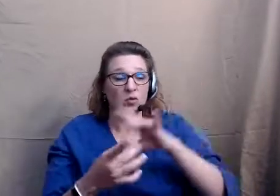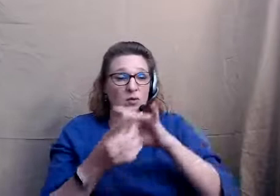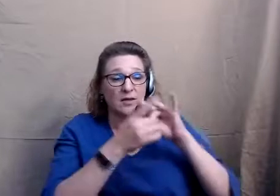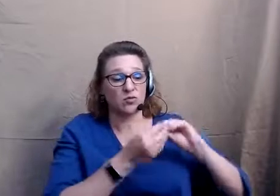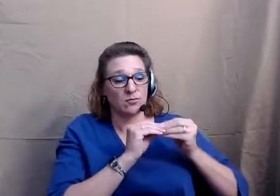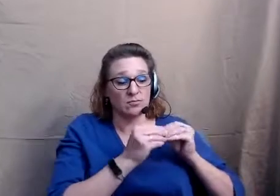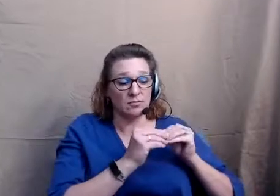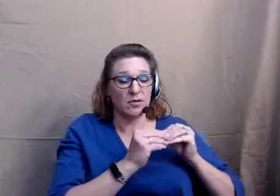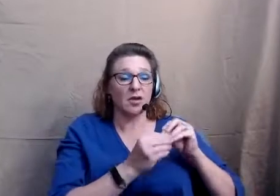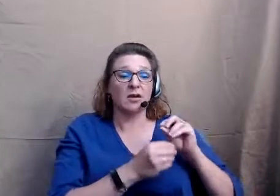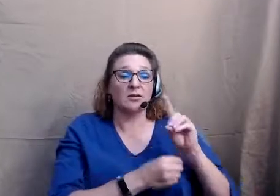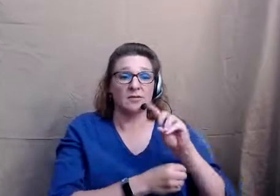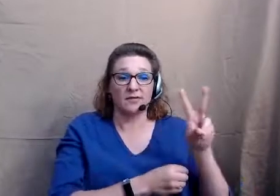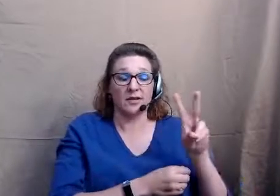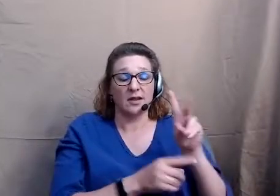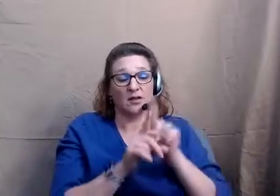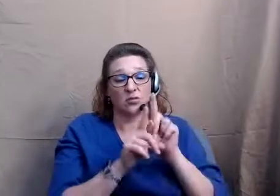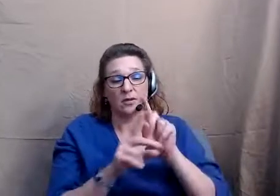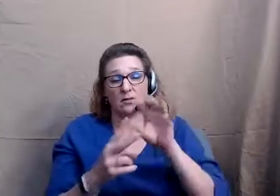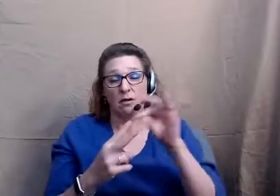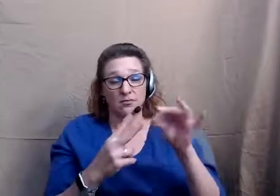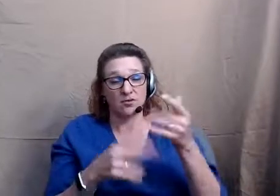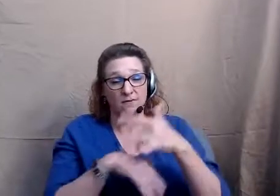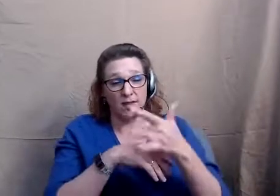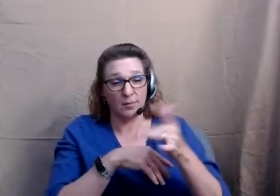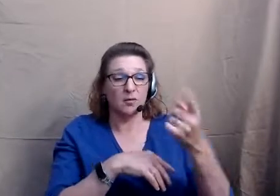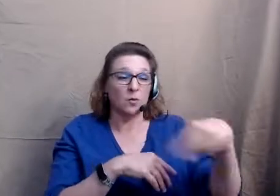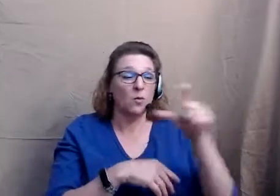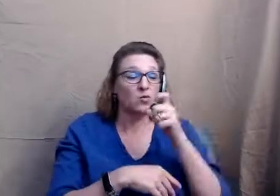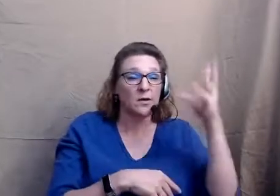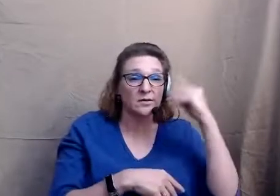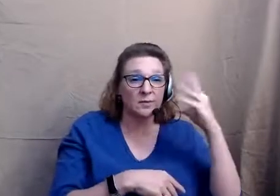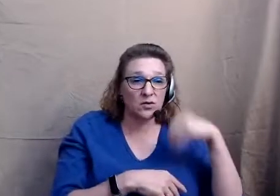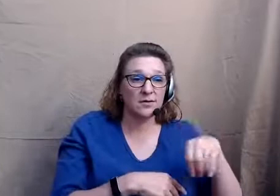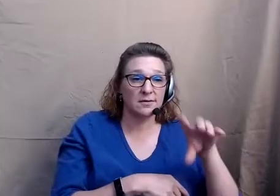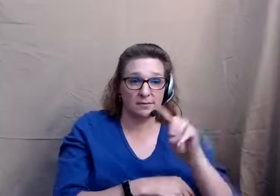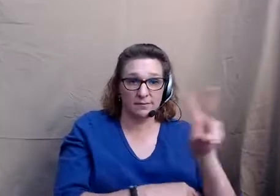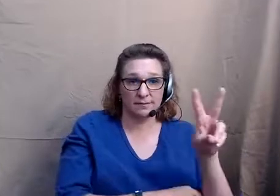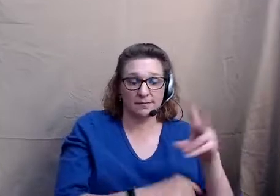violence and in terms of the options that are available to people who are experiencing it.